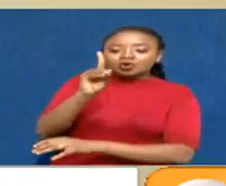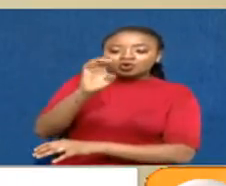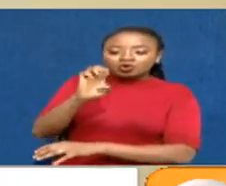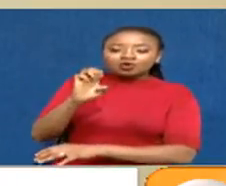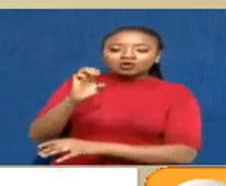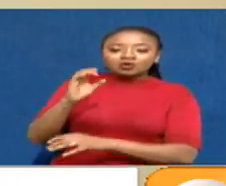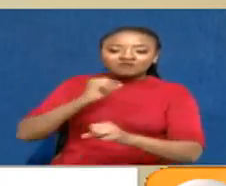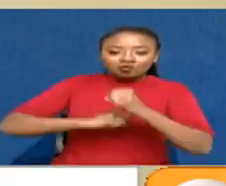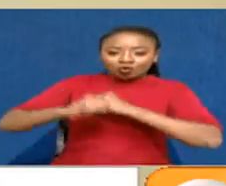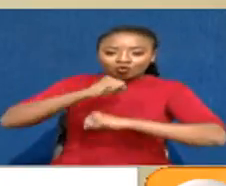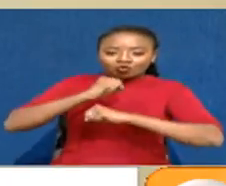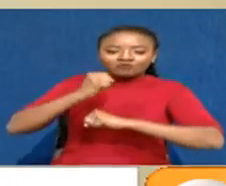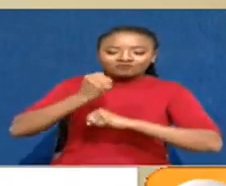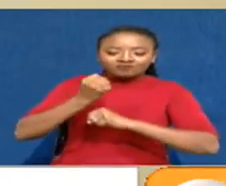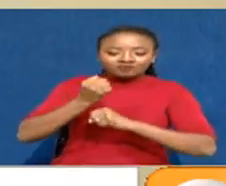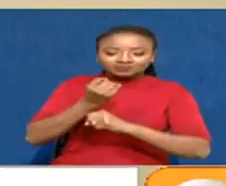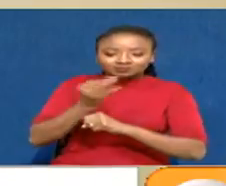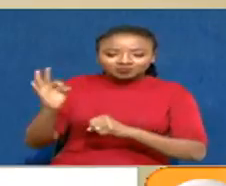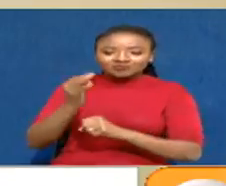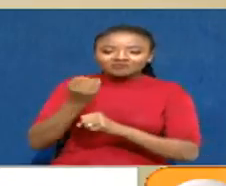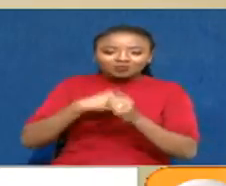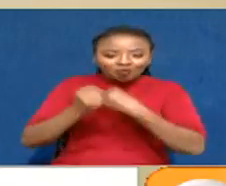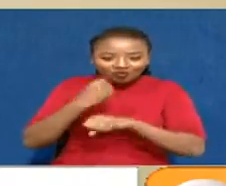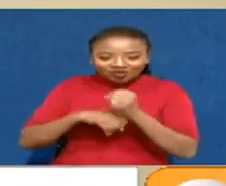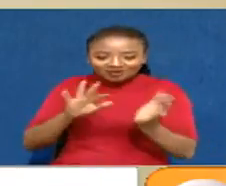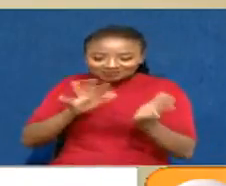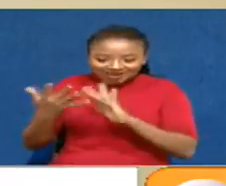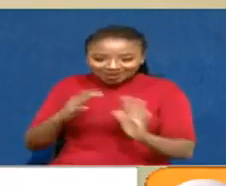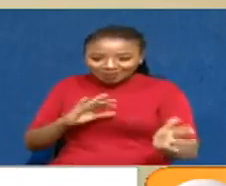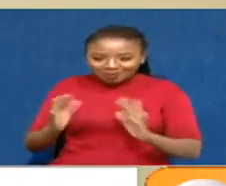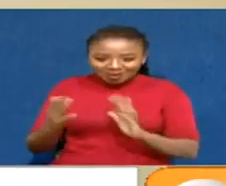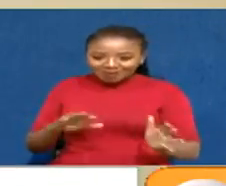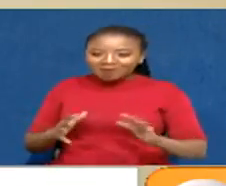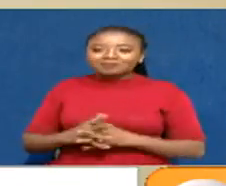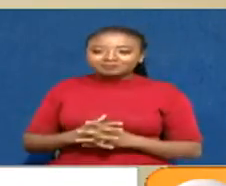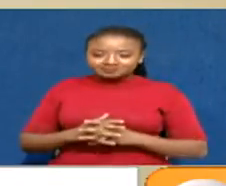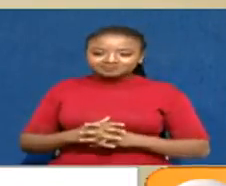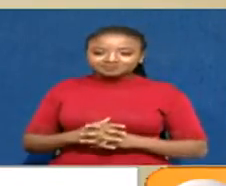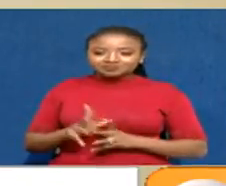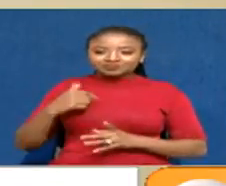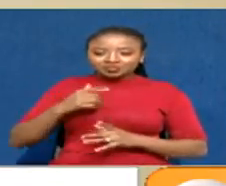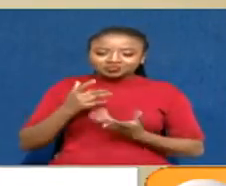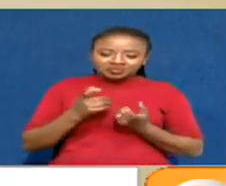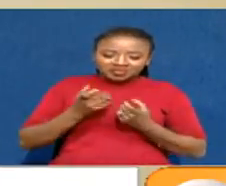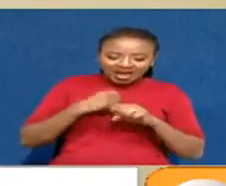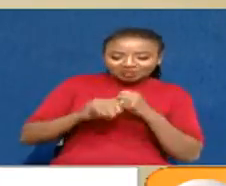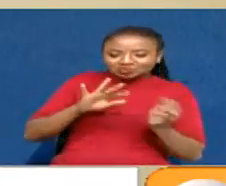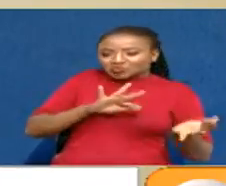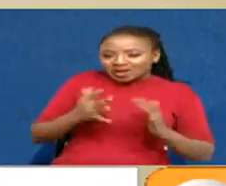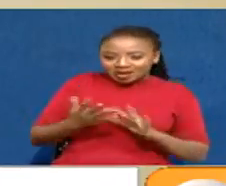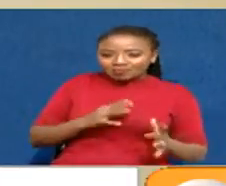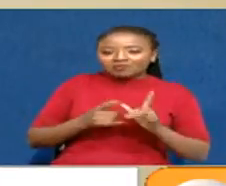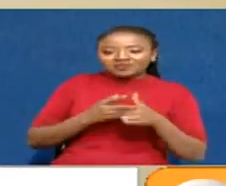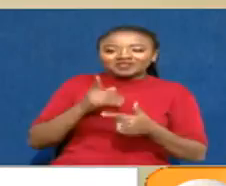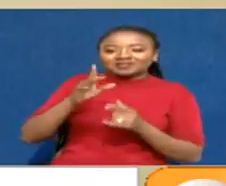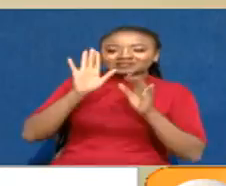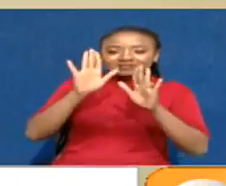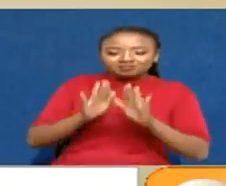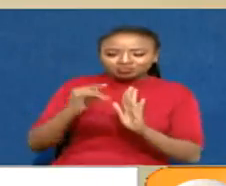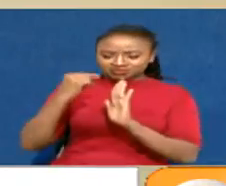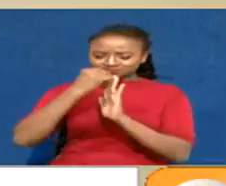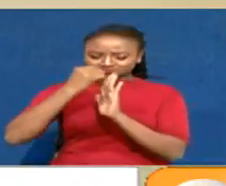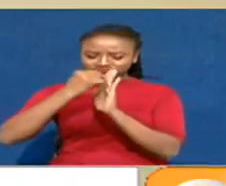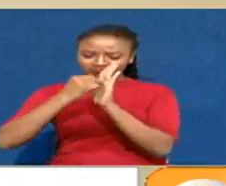which we created, which sort of lays out how we're going to conduct ourselves. Maybe that becomes also part and parcel